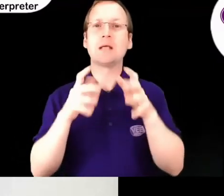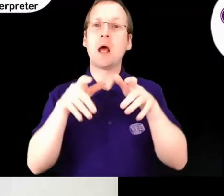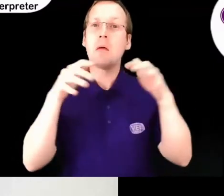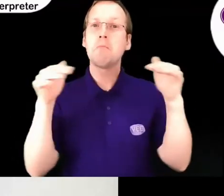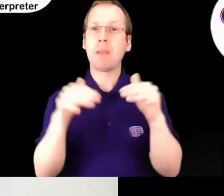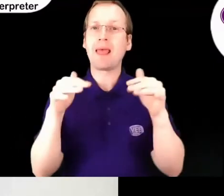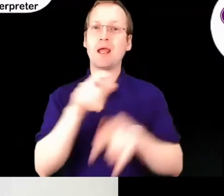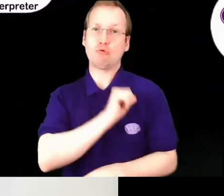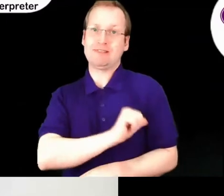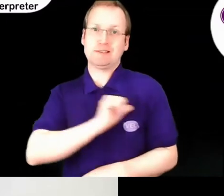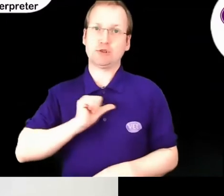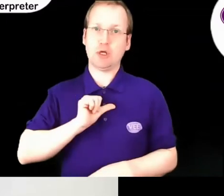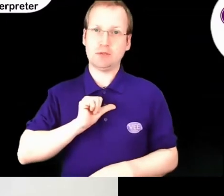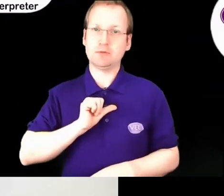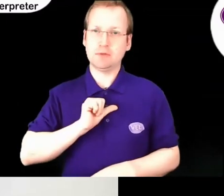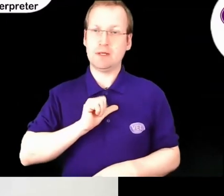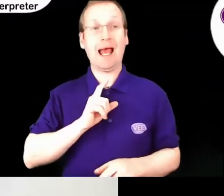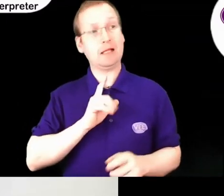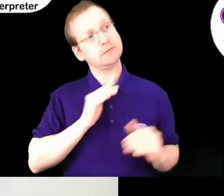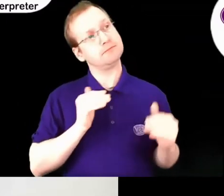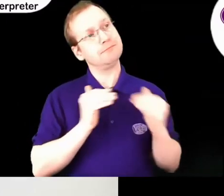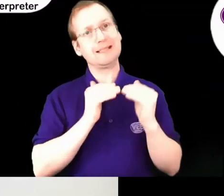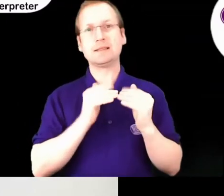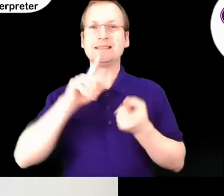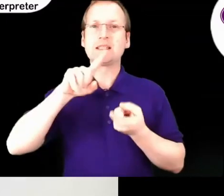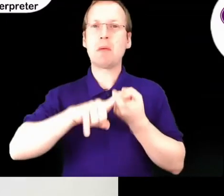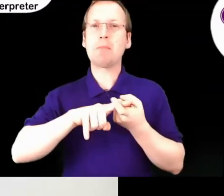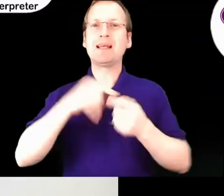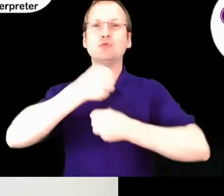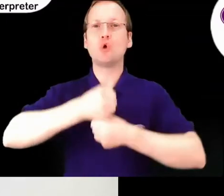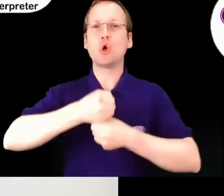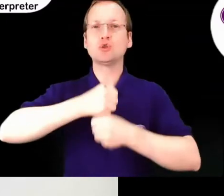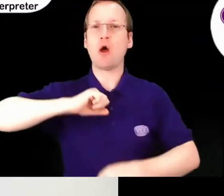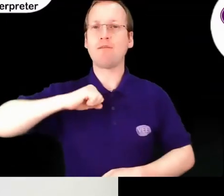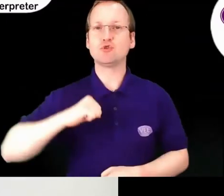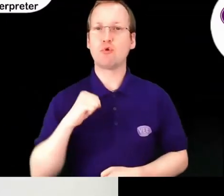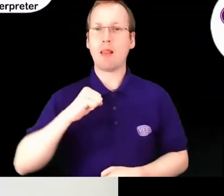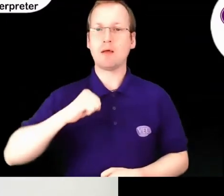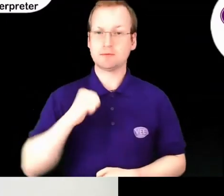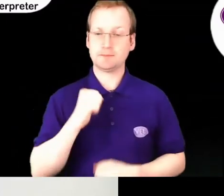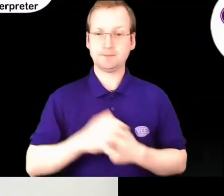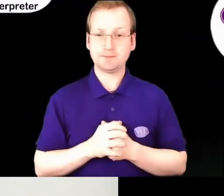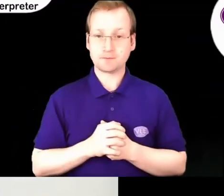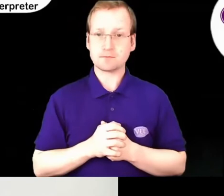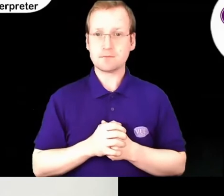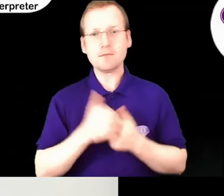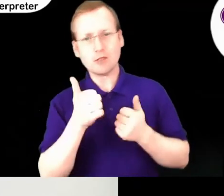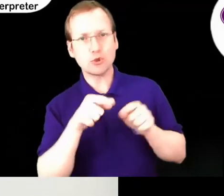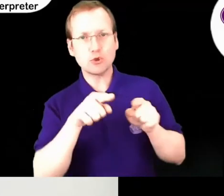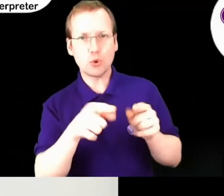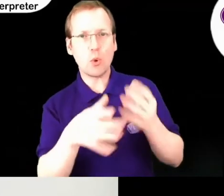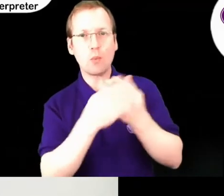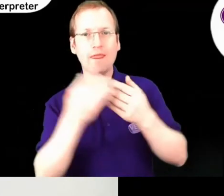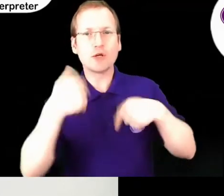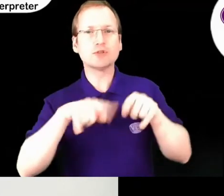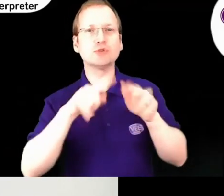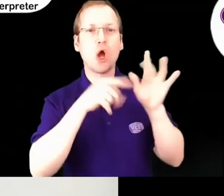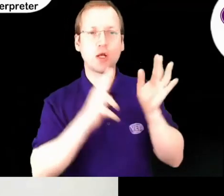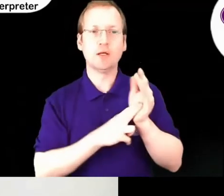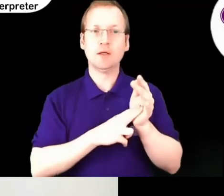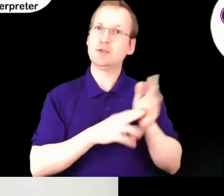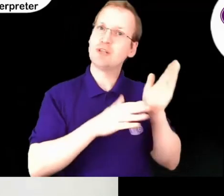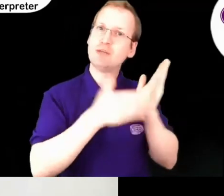and fulfill his commitment in the Church of Scotland. It's good to have you with us, John. I should have introduced